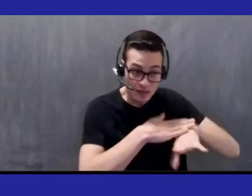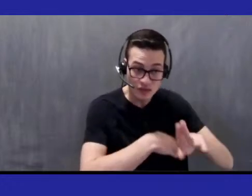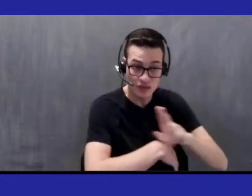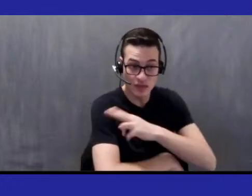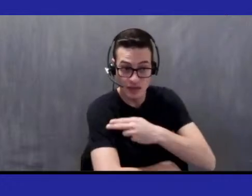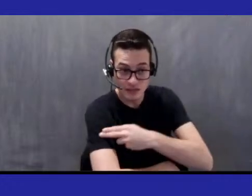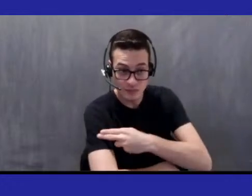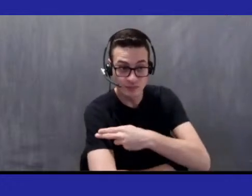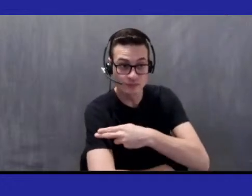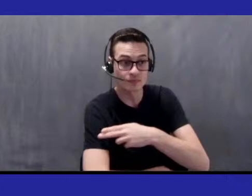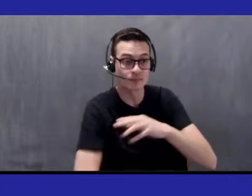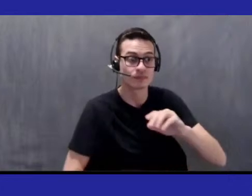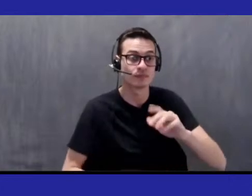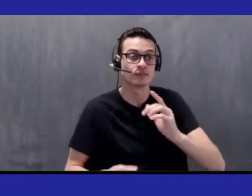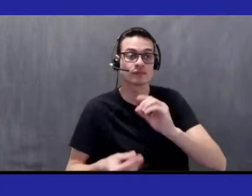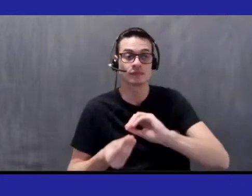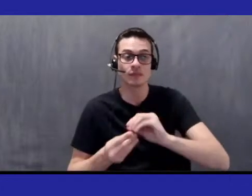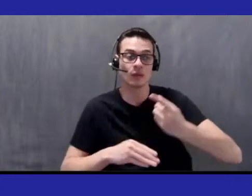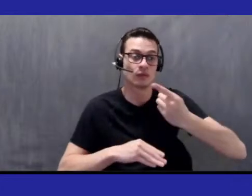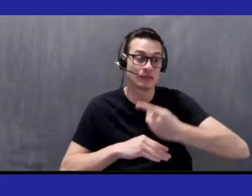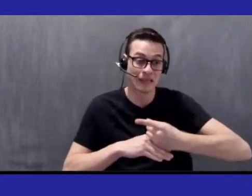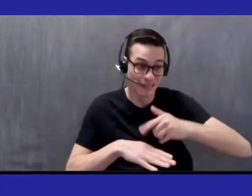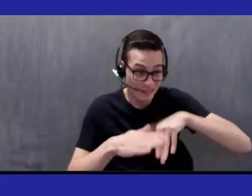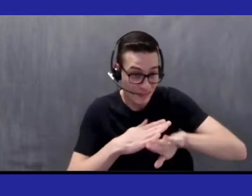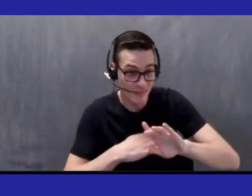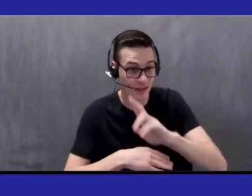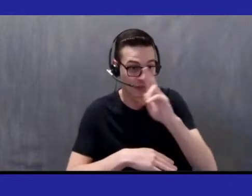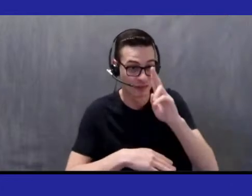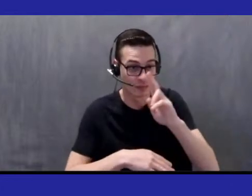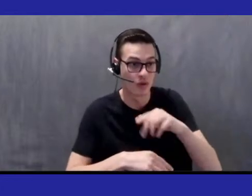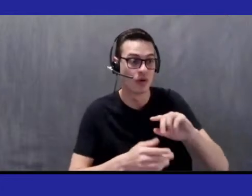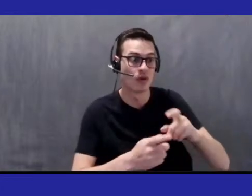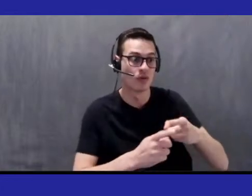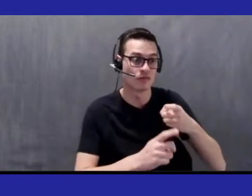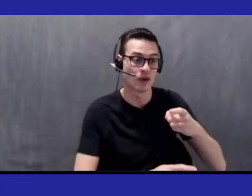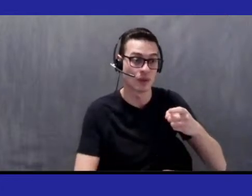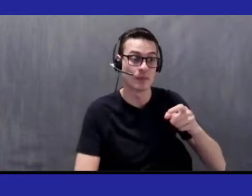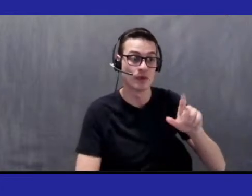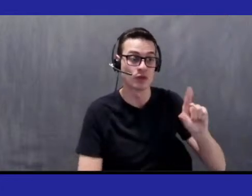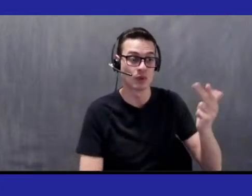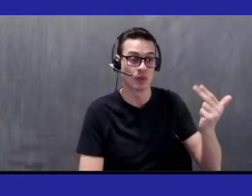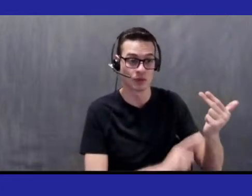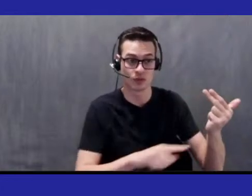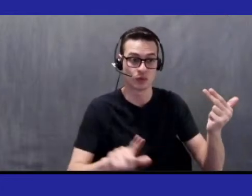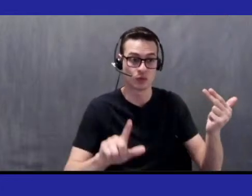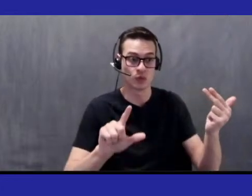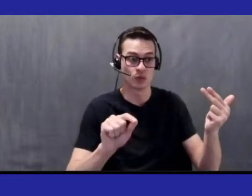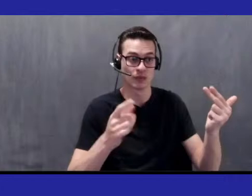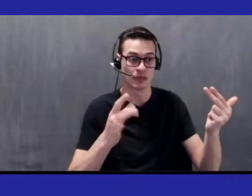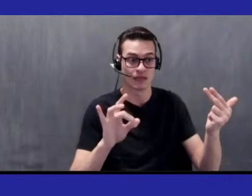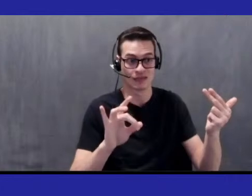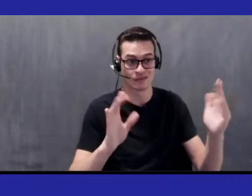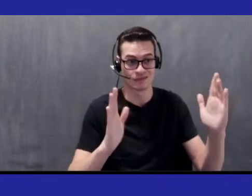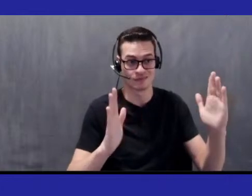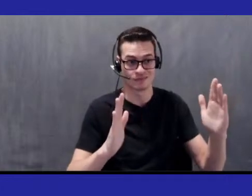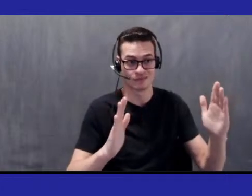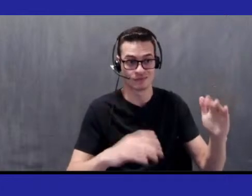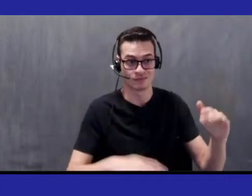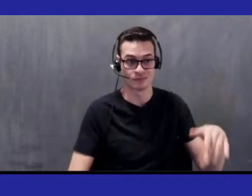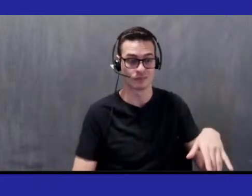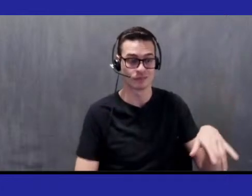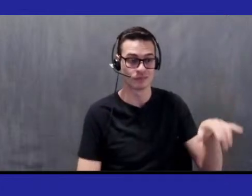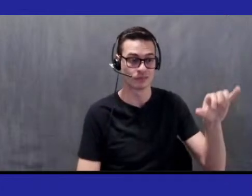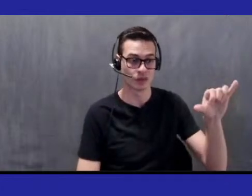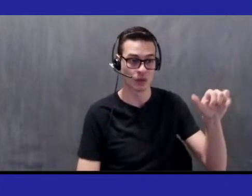associated patient days from 2013 to 2018 at Queens Hospital. The y-axis is not on the left-hand side